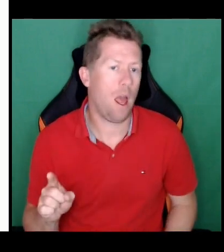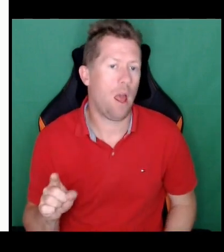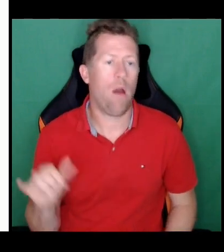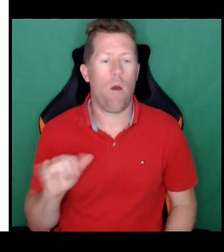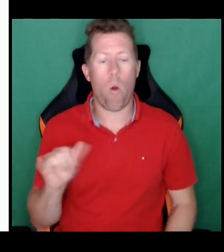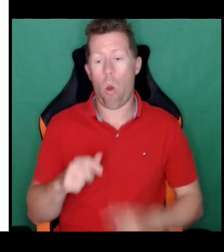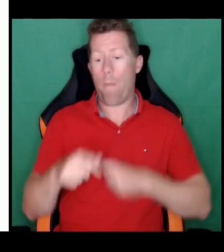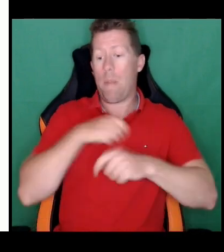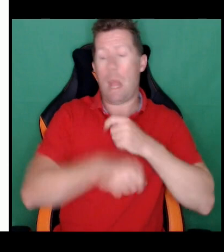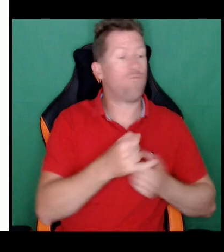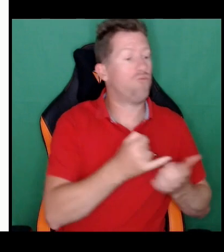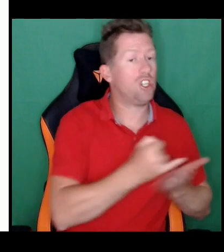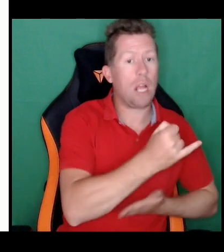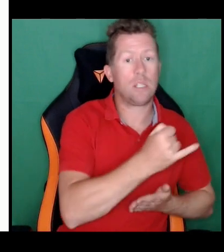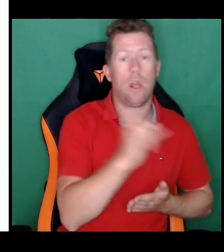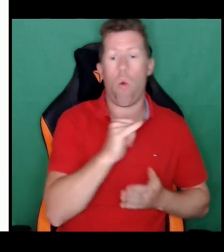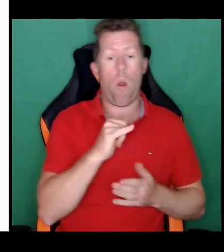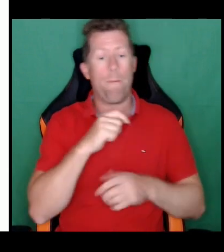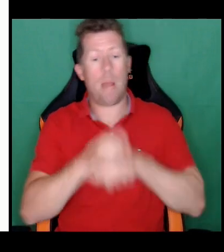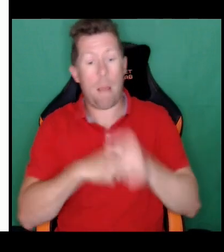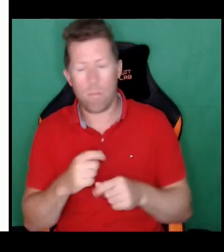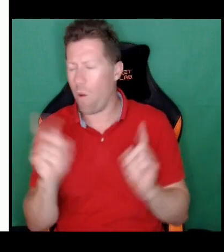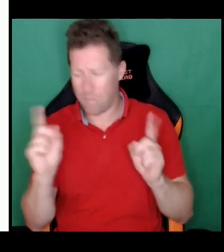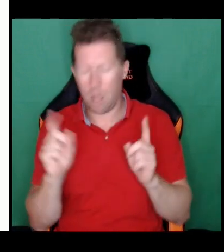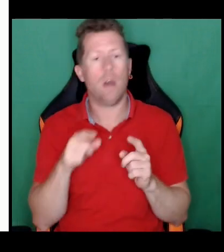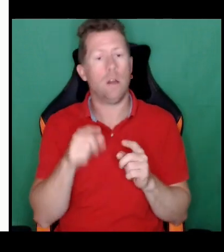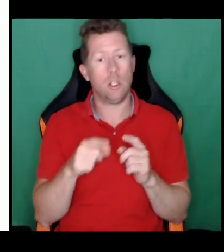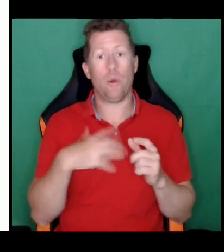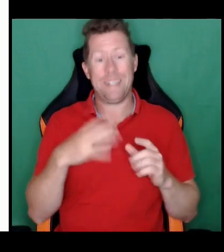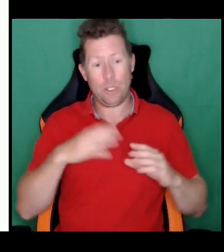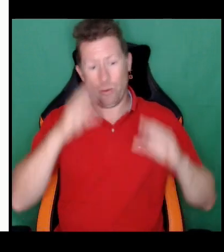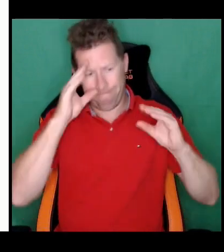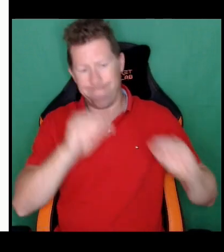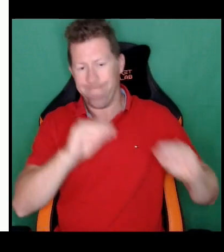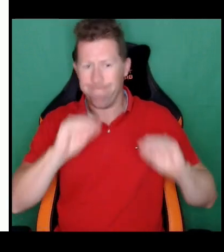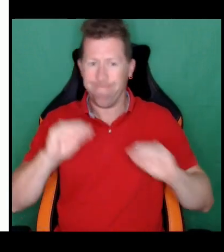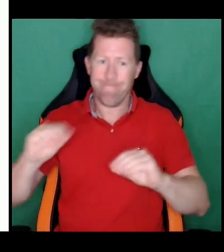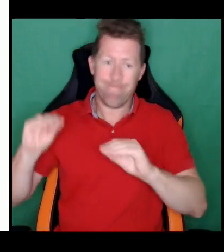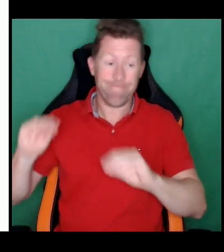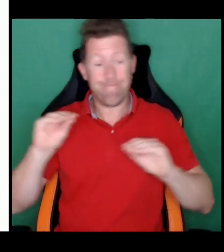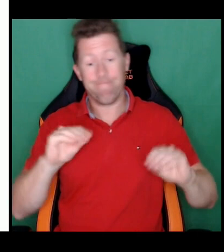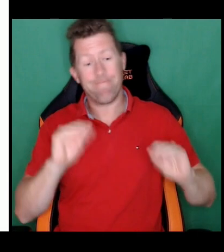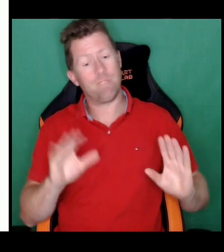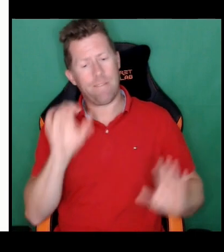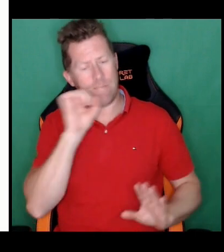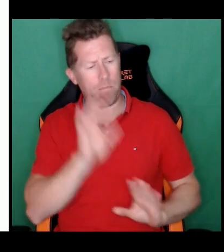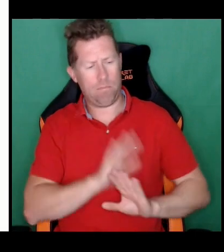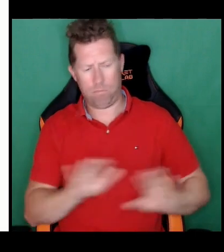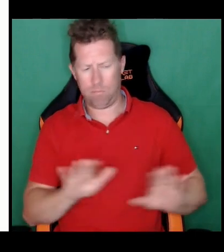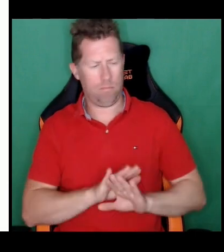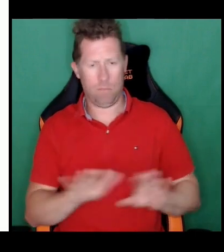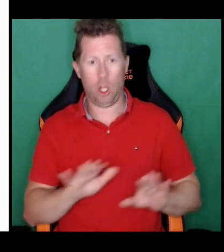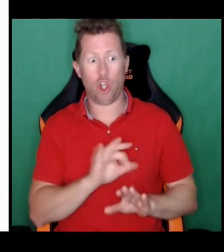can do through interventions and education to affirm their decision not to vape without making them